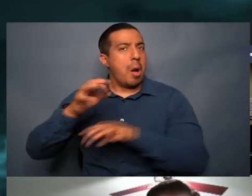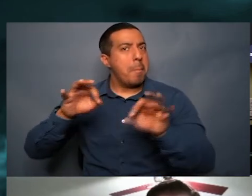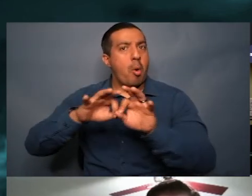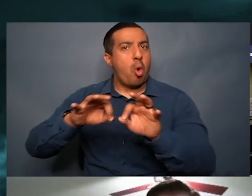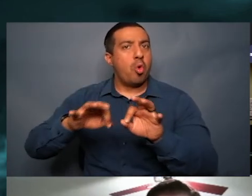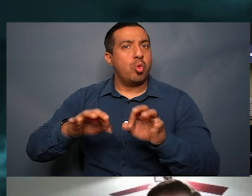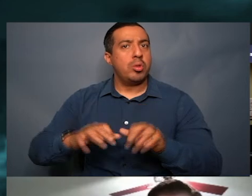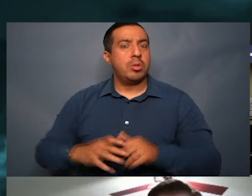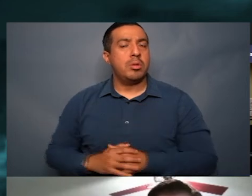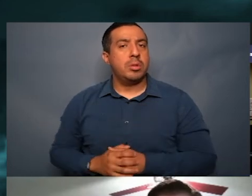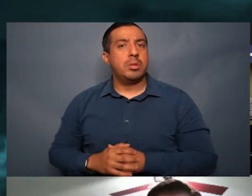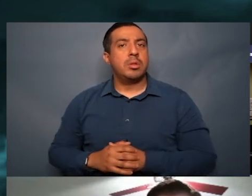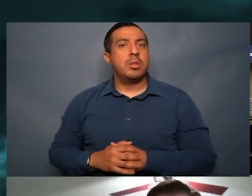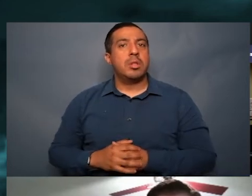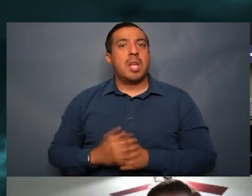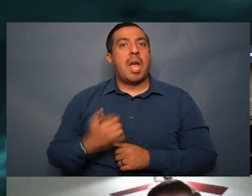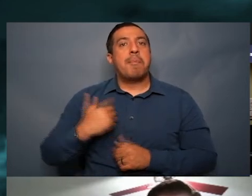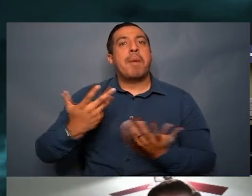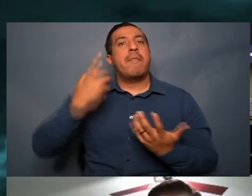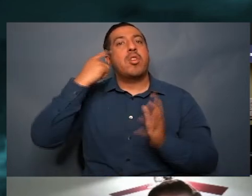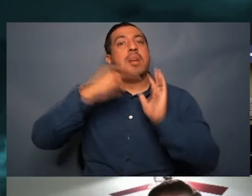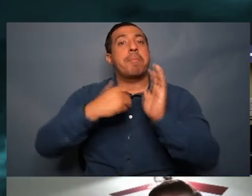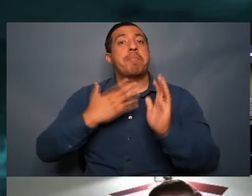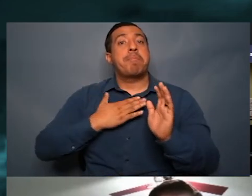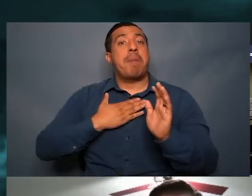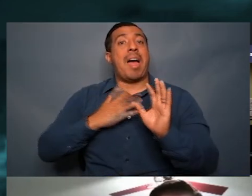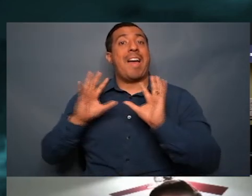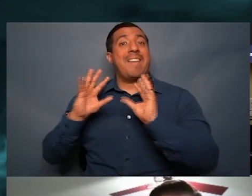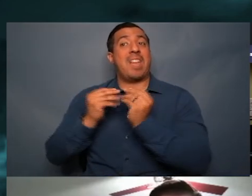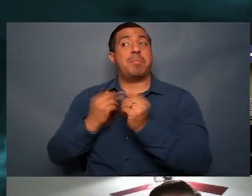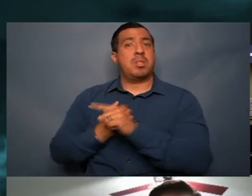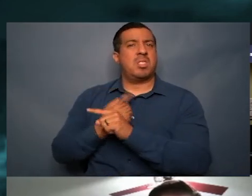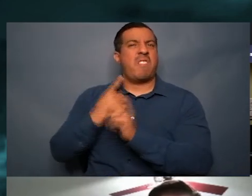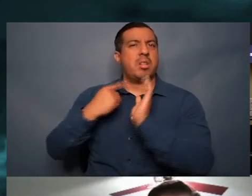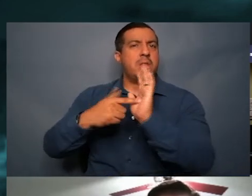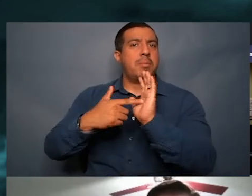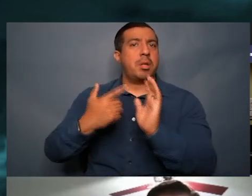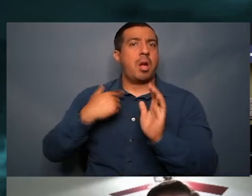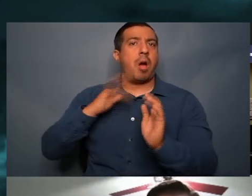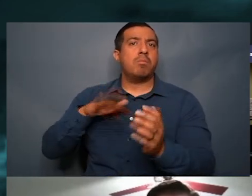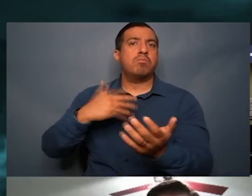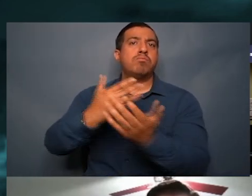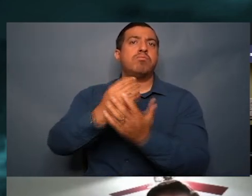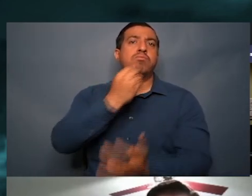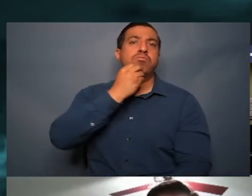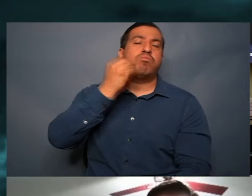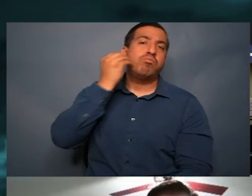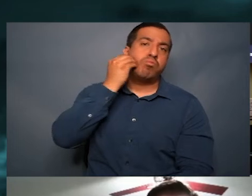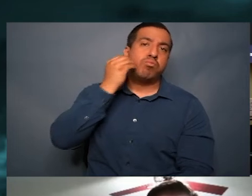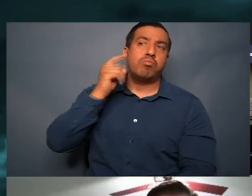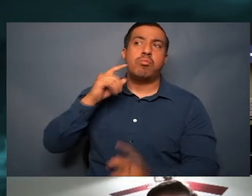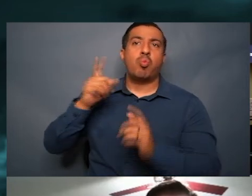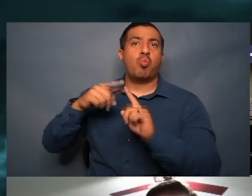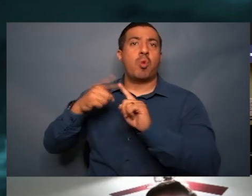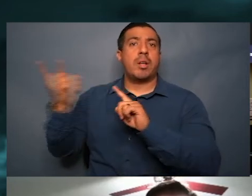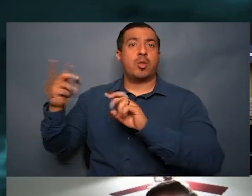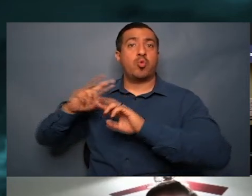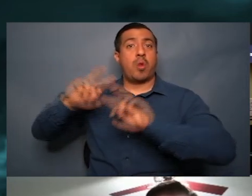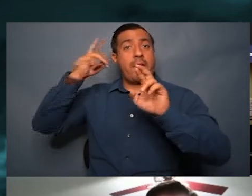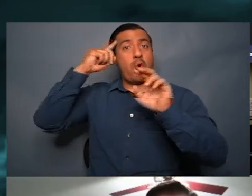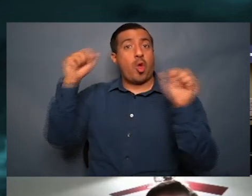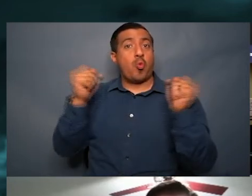event, I'll take, my family for an example. I know when I got home after, we activated for the winter